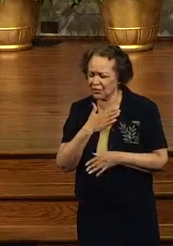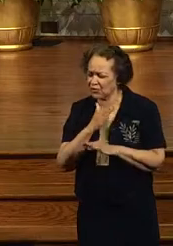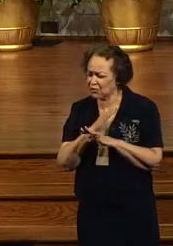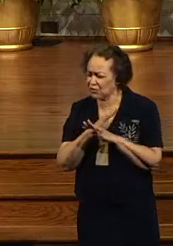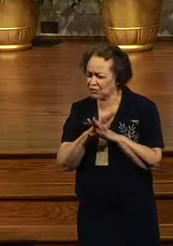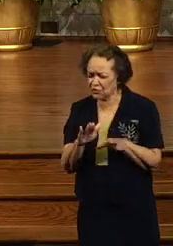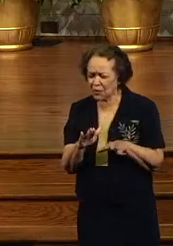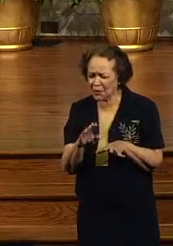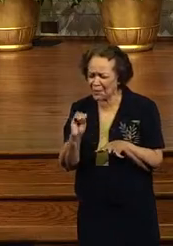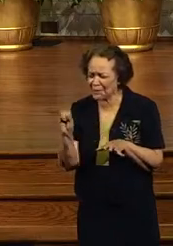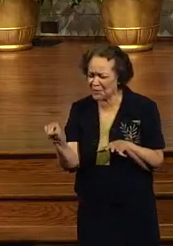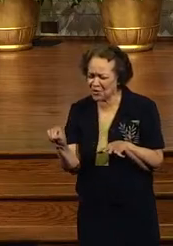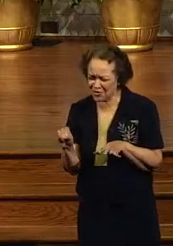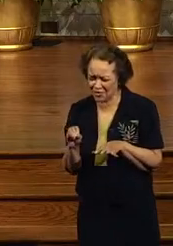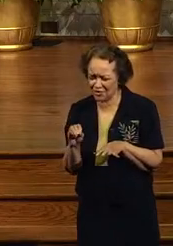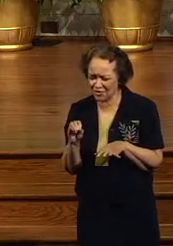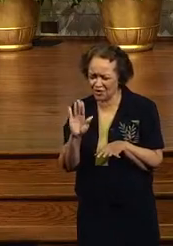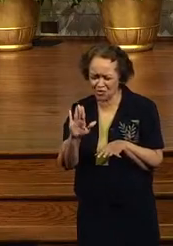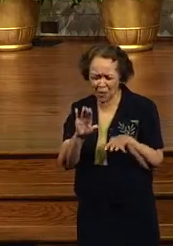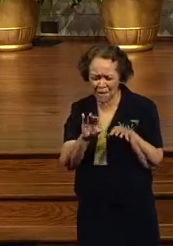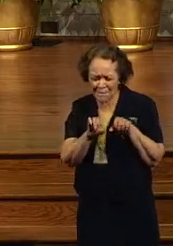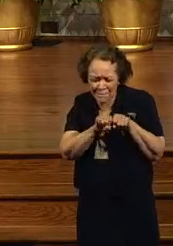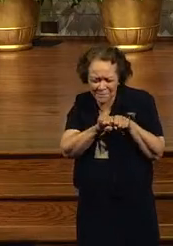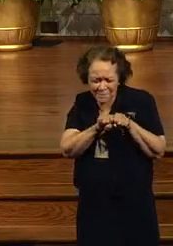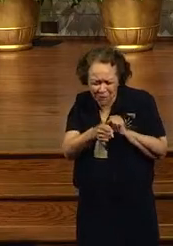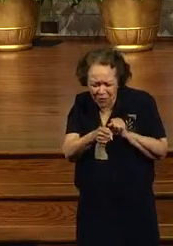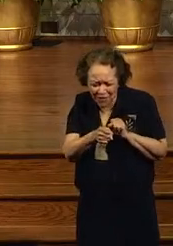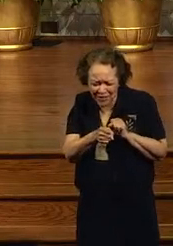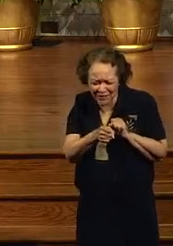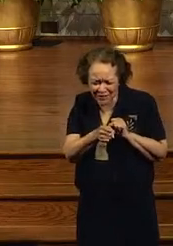your brokenness on Facebook.